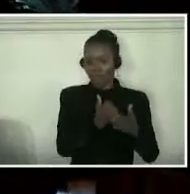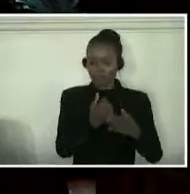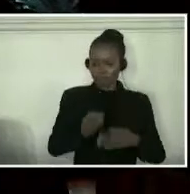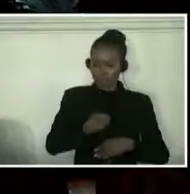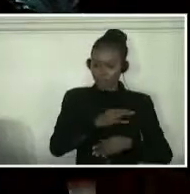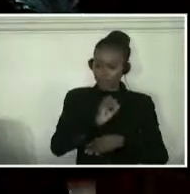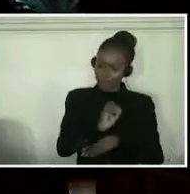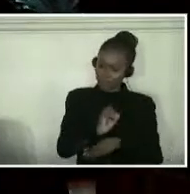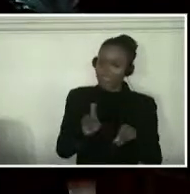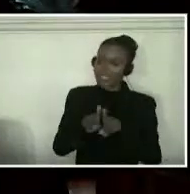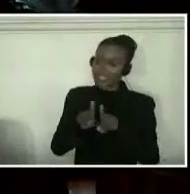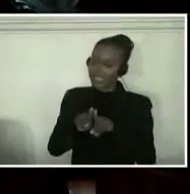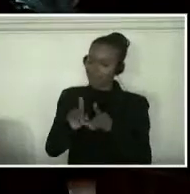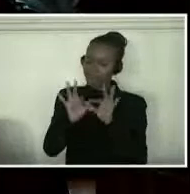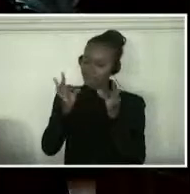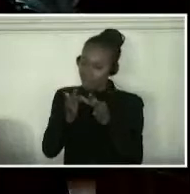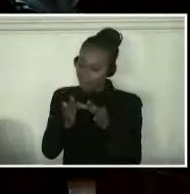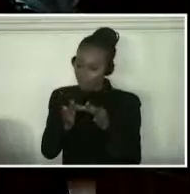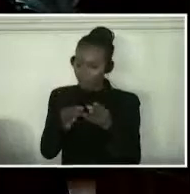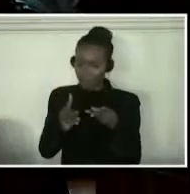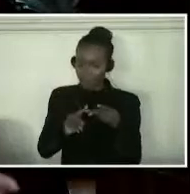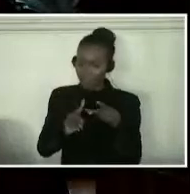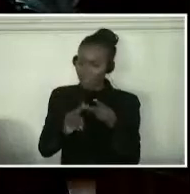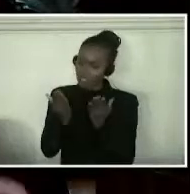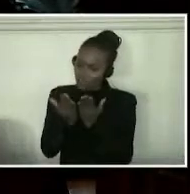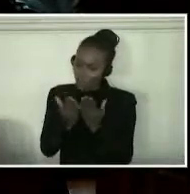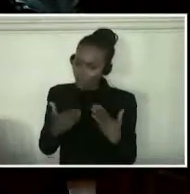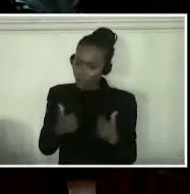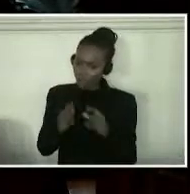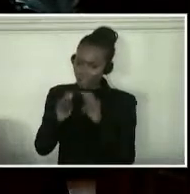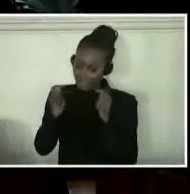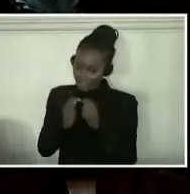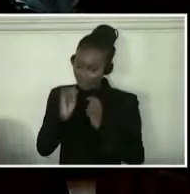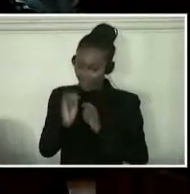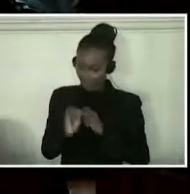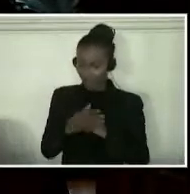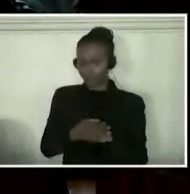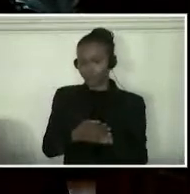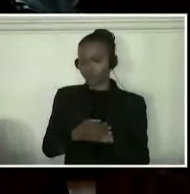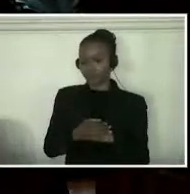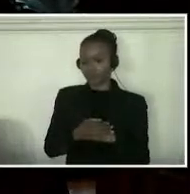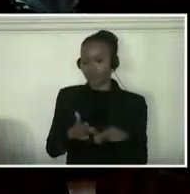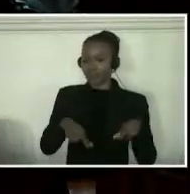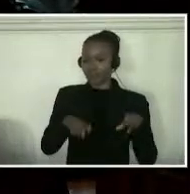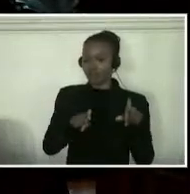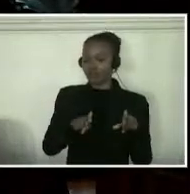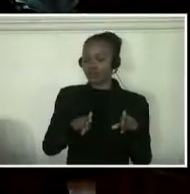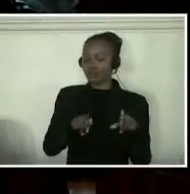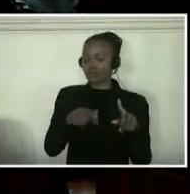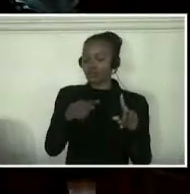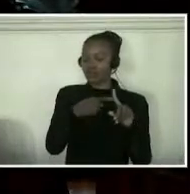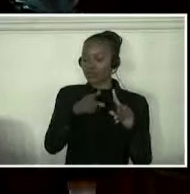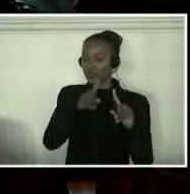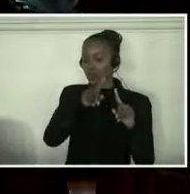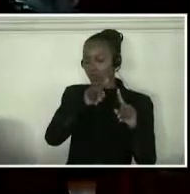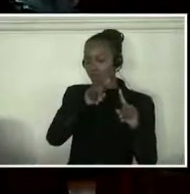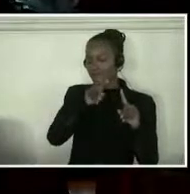school health teams on a road to nhi as part of strengthening